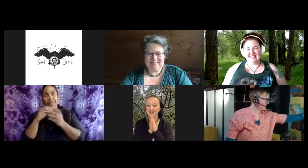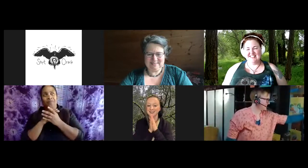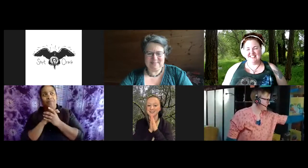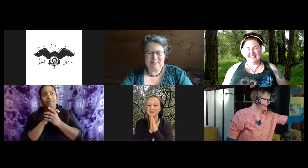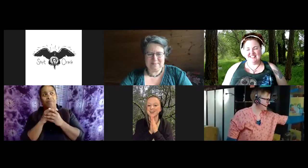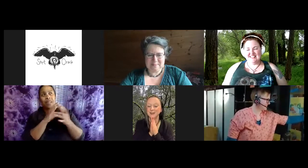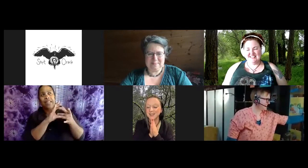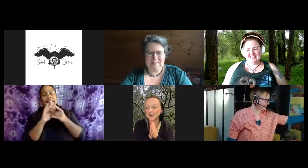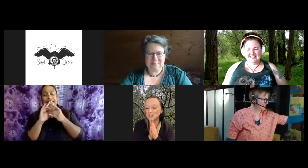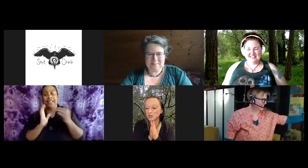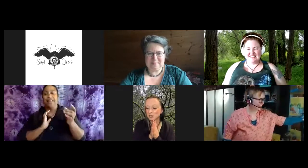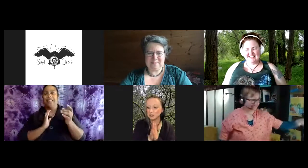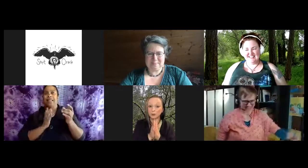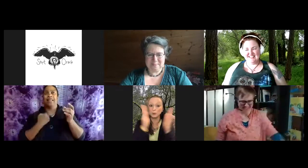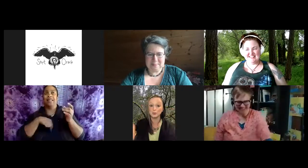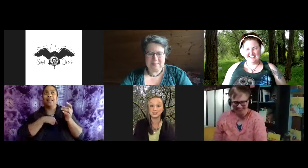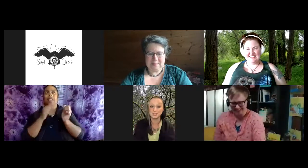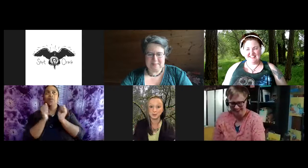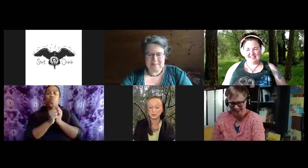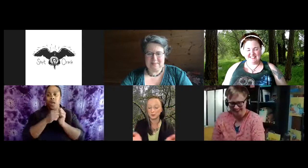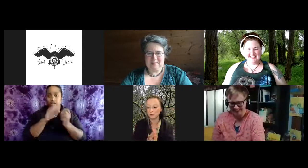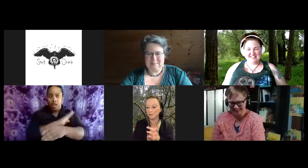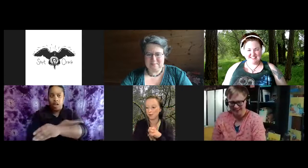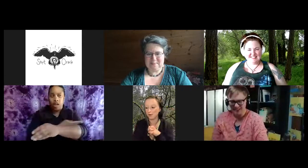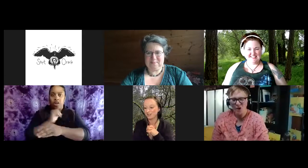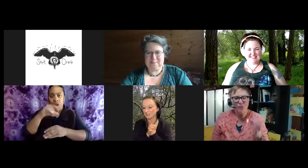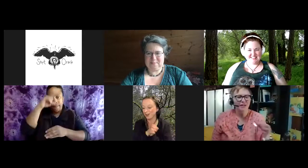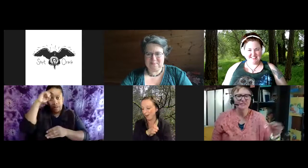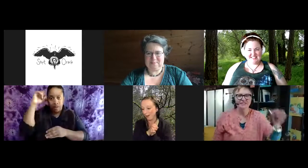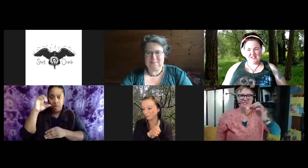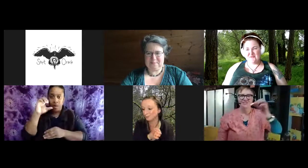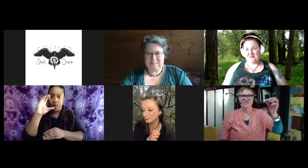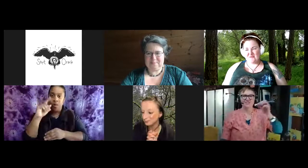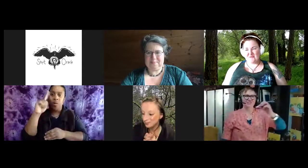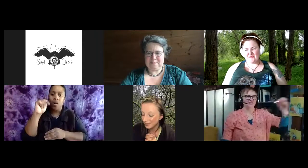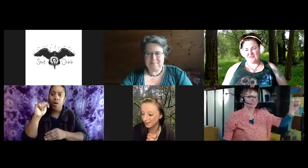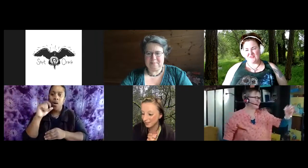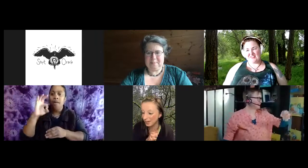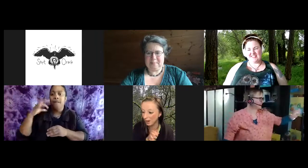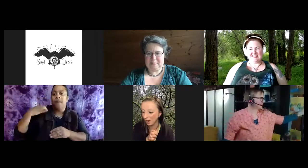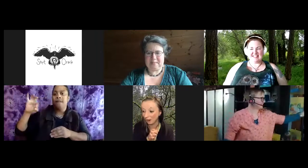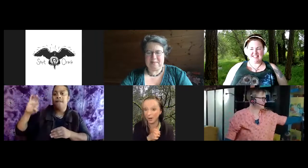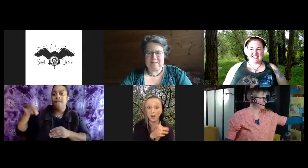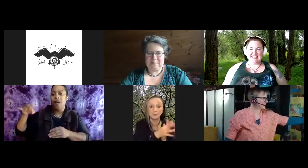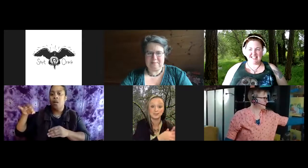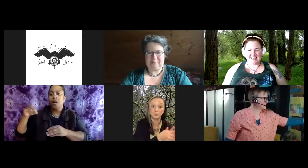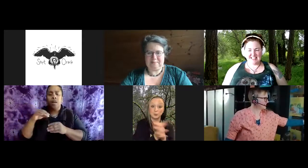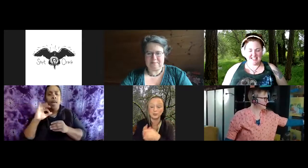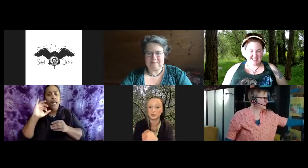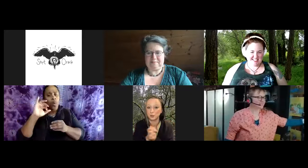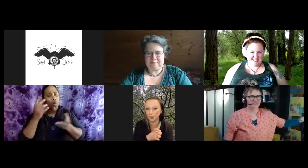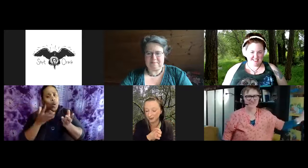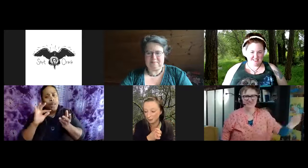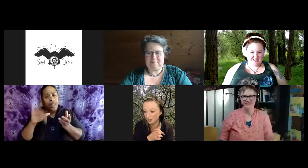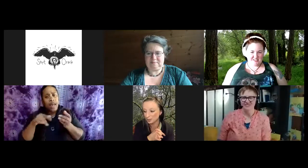year. And so who the summer court of fairies are, they are opposite the